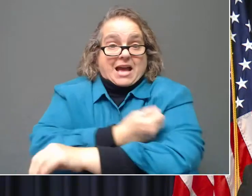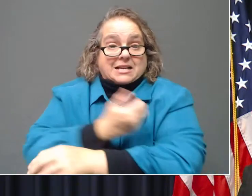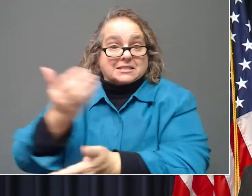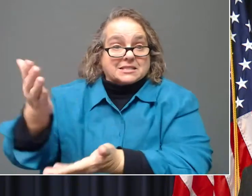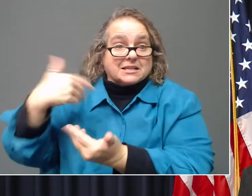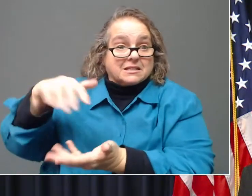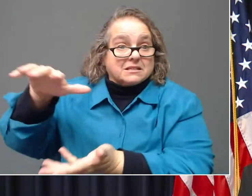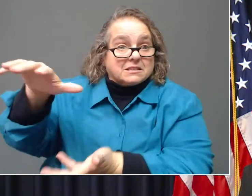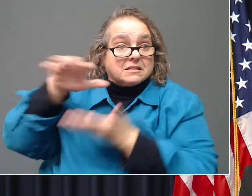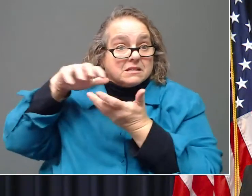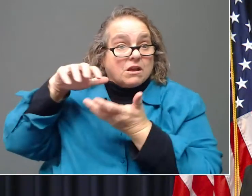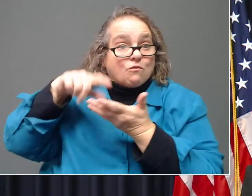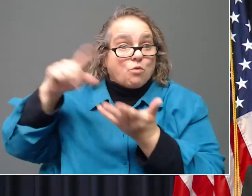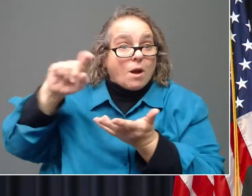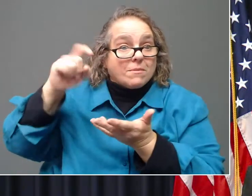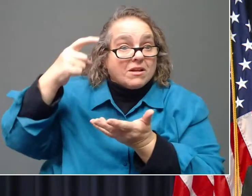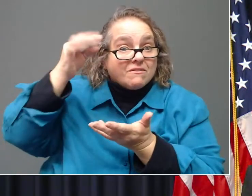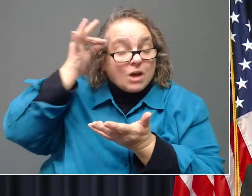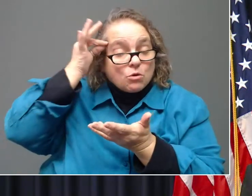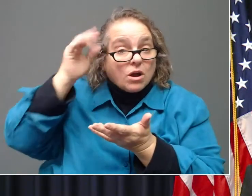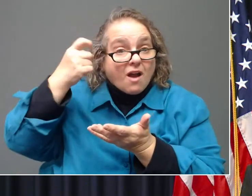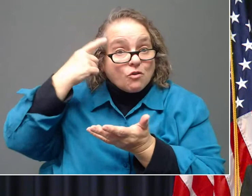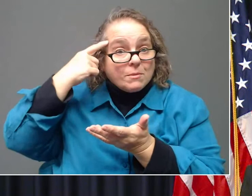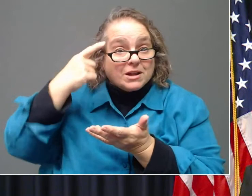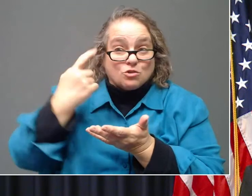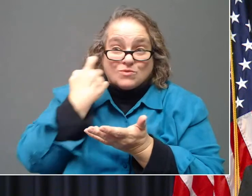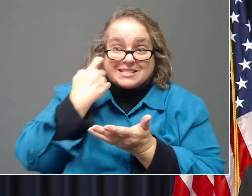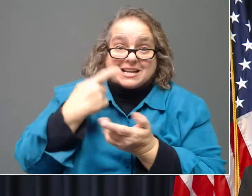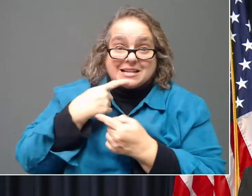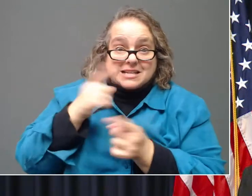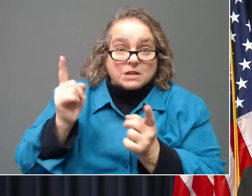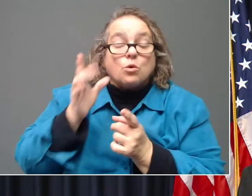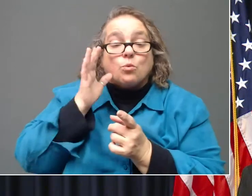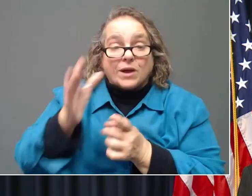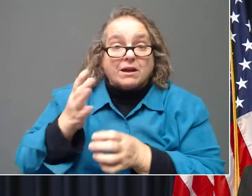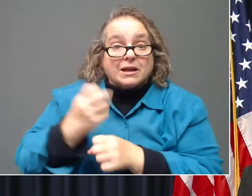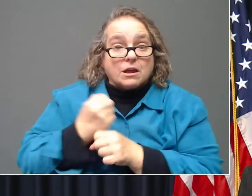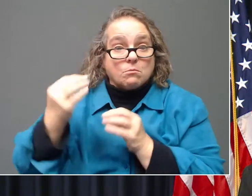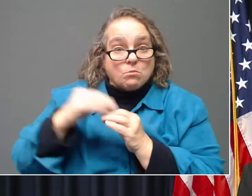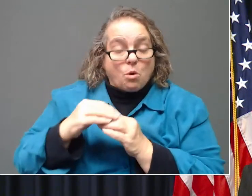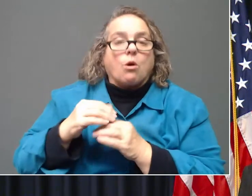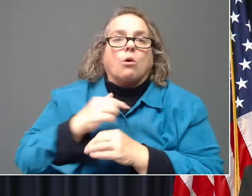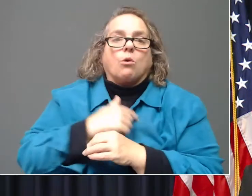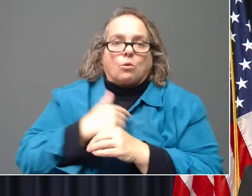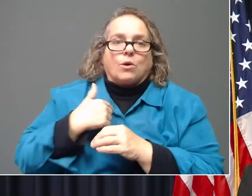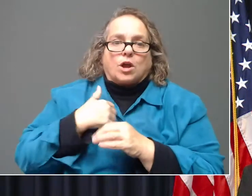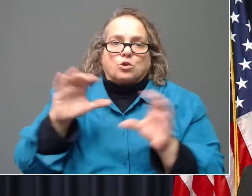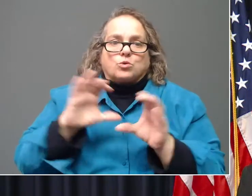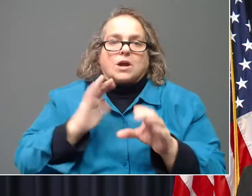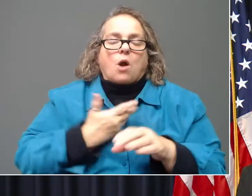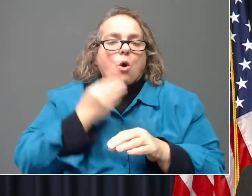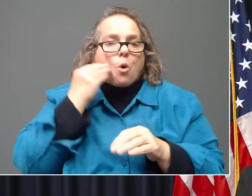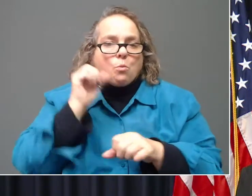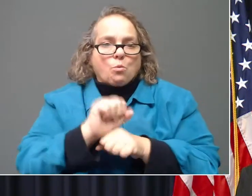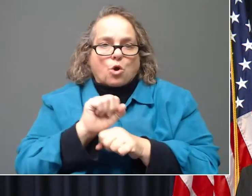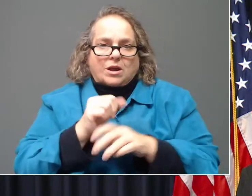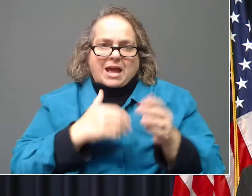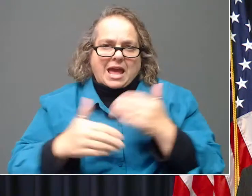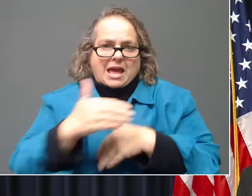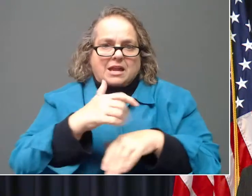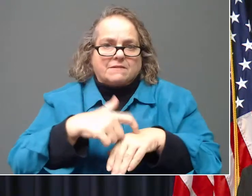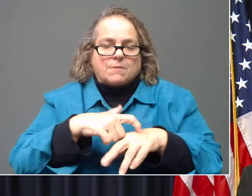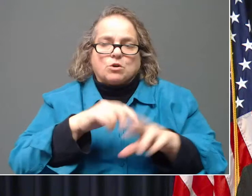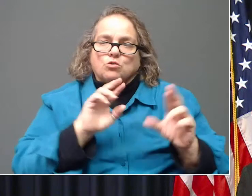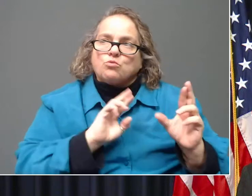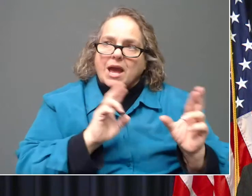the most recent announcements from the federal government. This is us doing our homework ahead of time and also providing more certainty